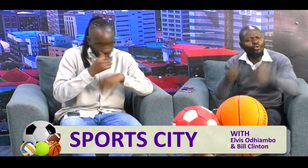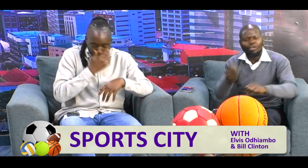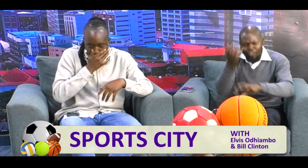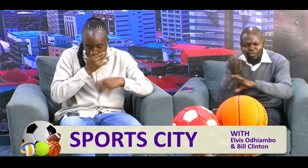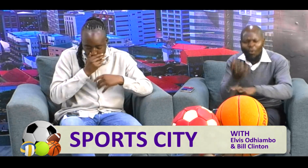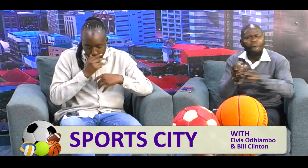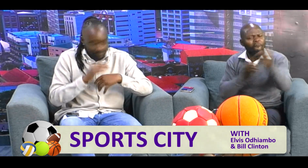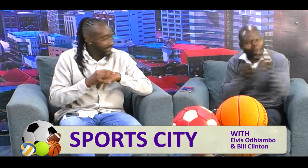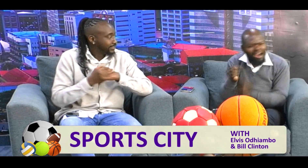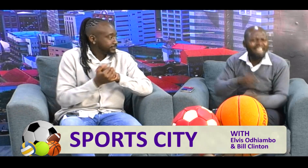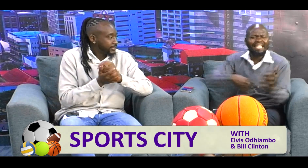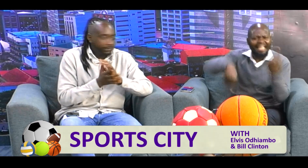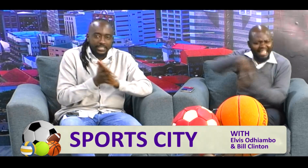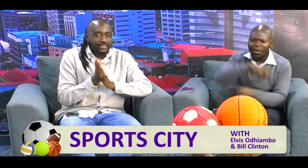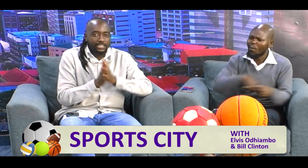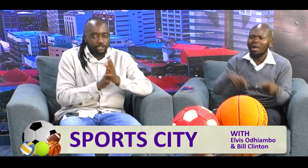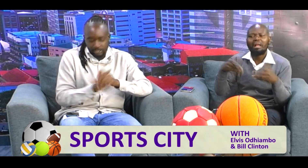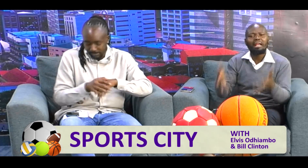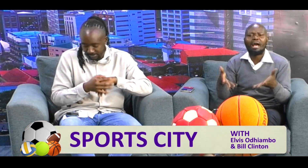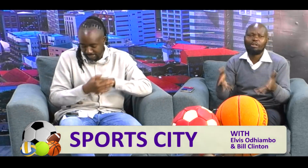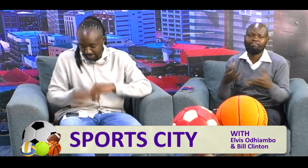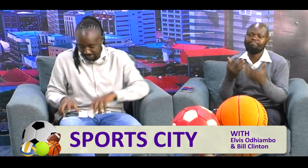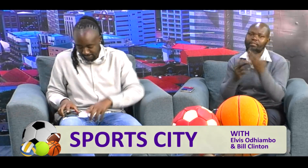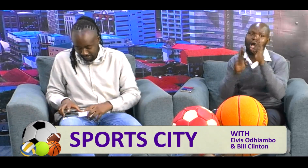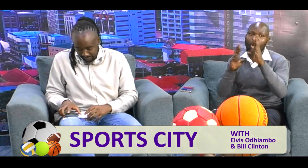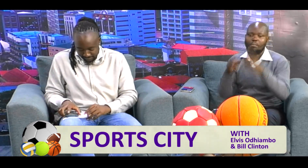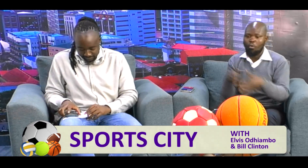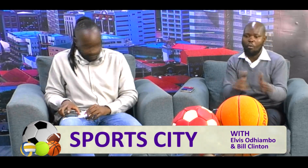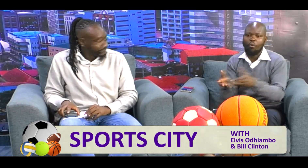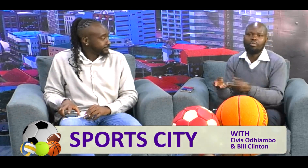AFC, the two were very strong teams, very always fighting, yes, yeah, always competing.